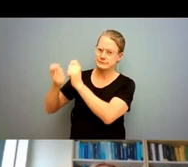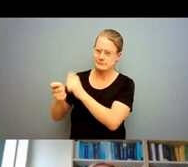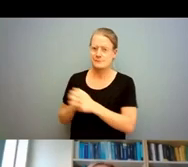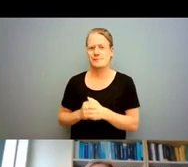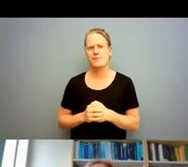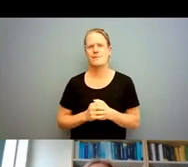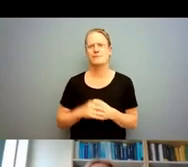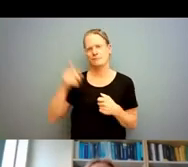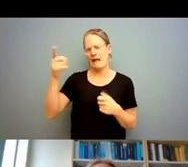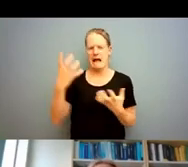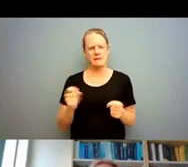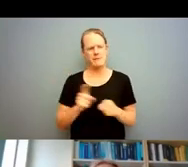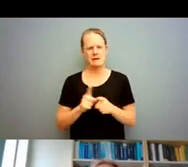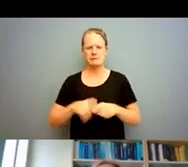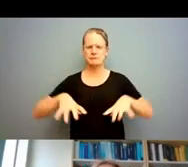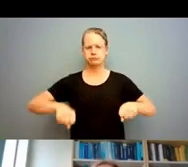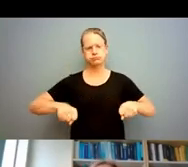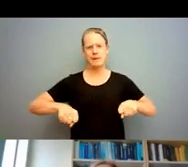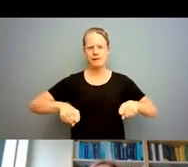power to implement